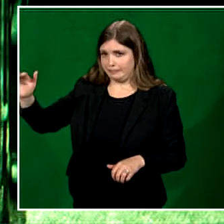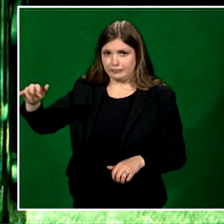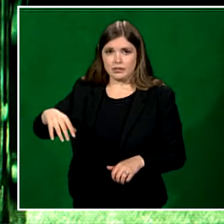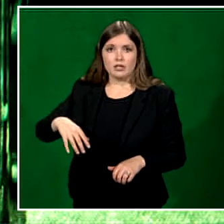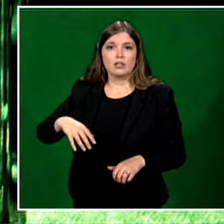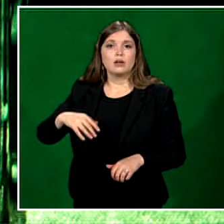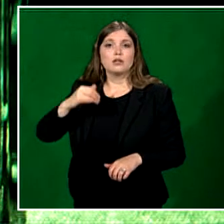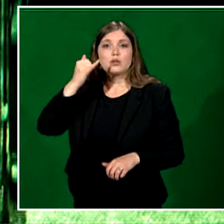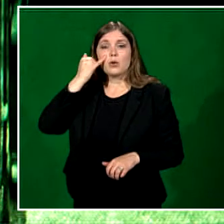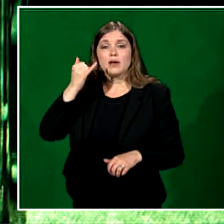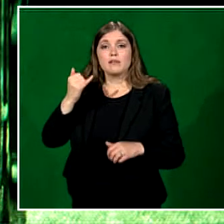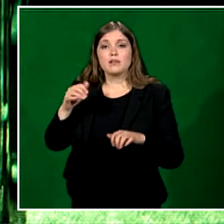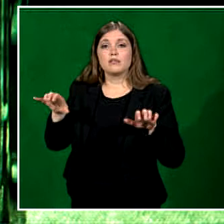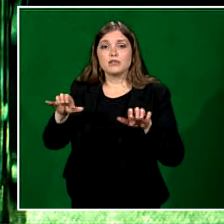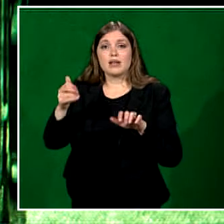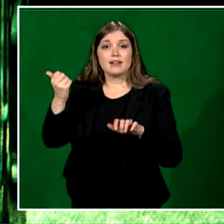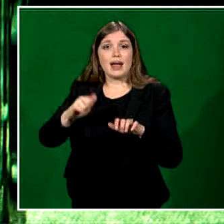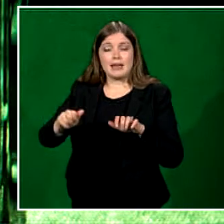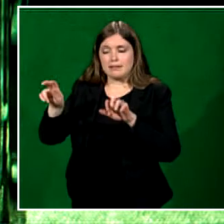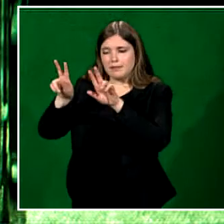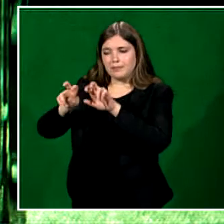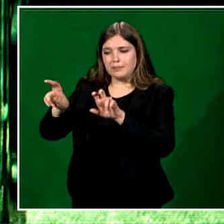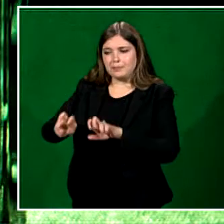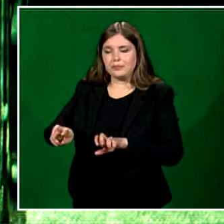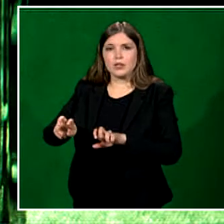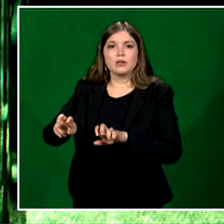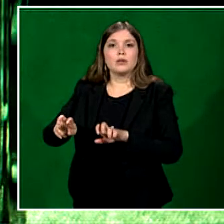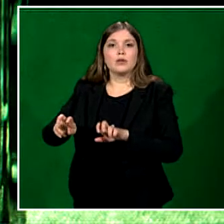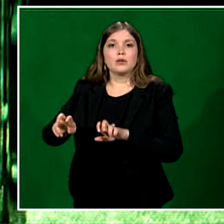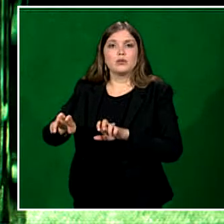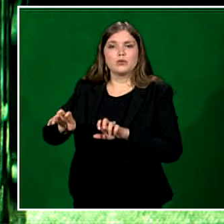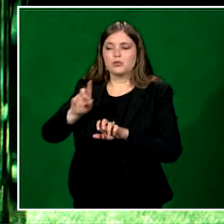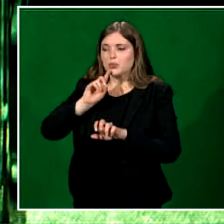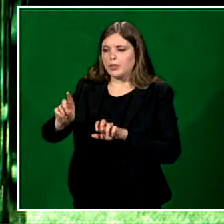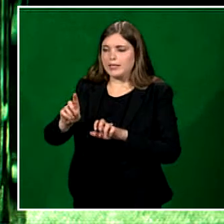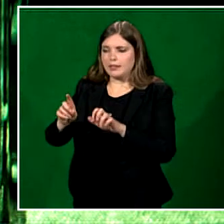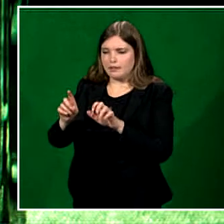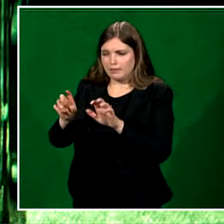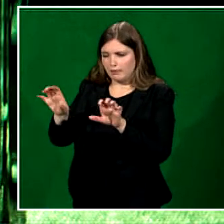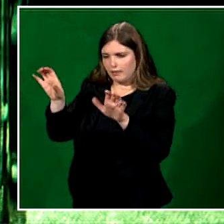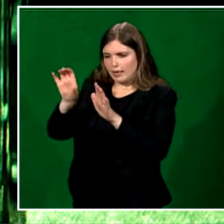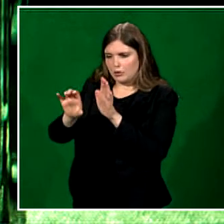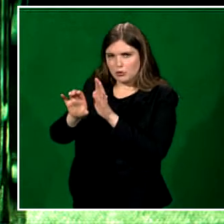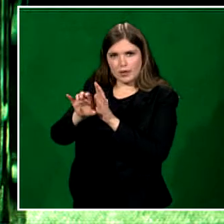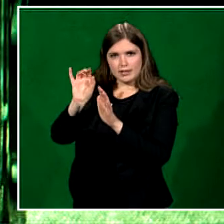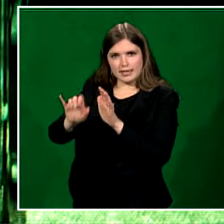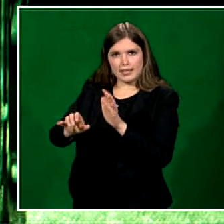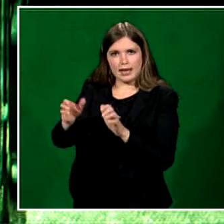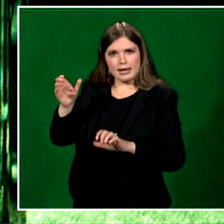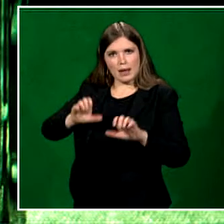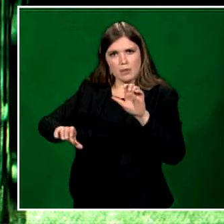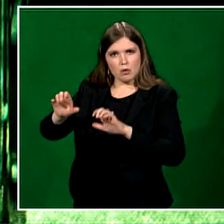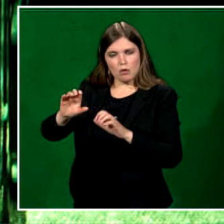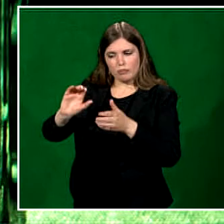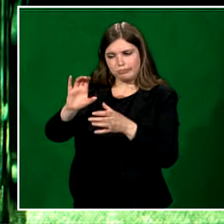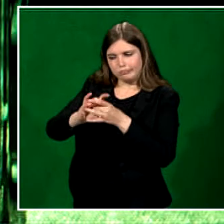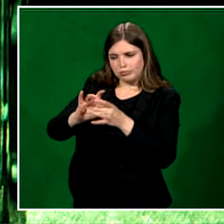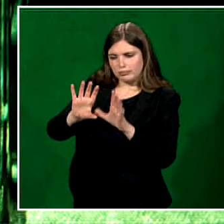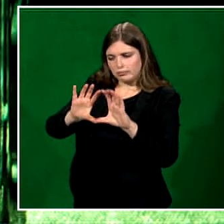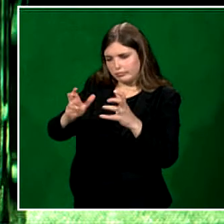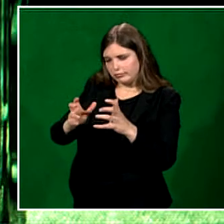you done any analysis to characterize the chemical composition of your biochar and any